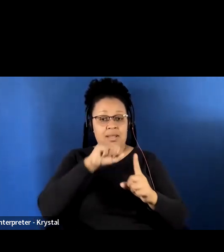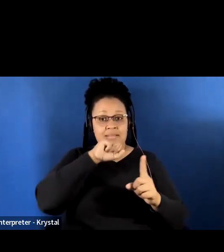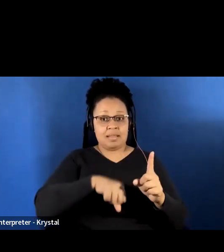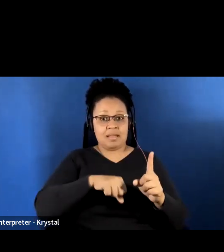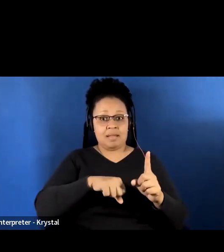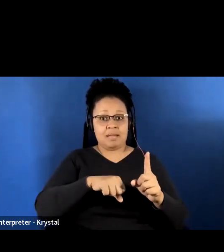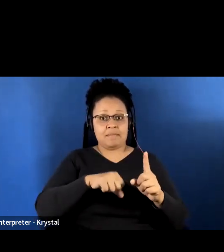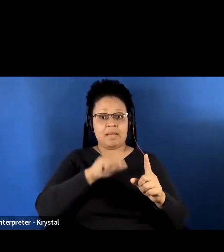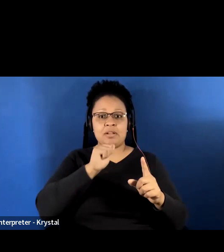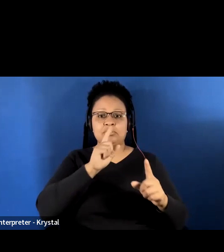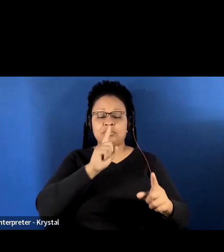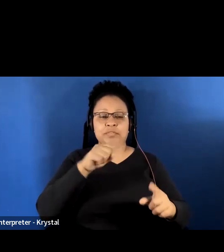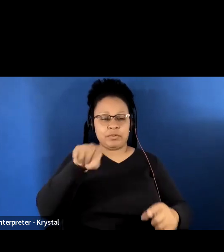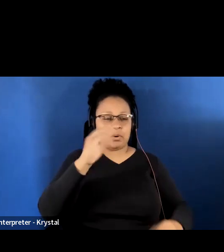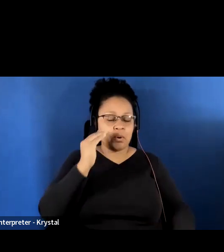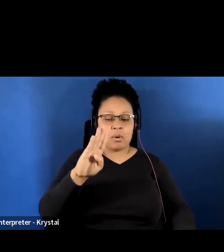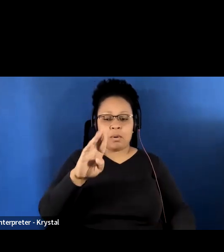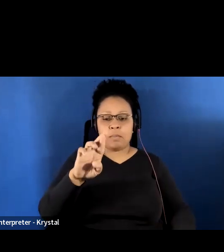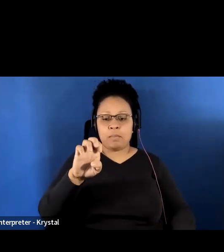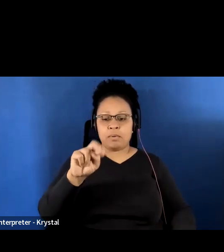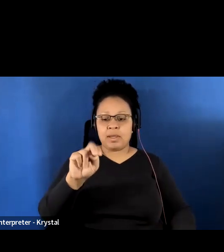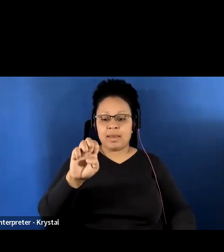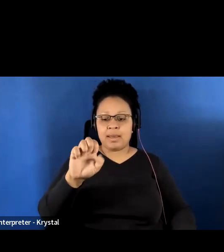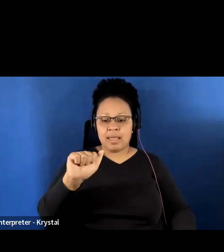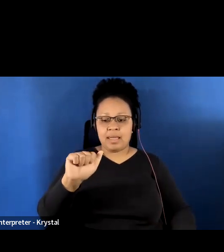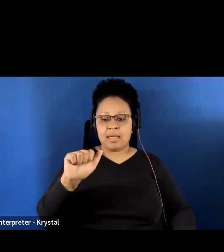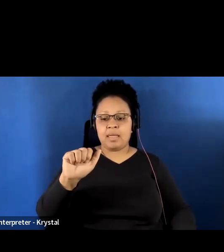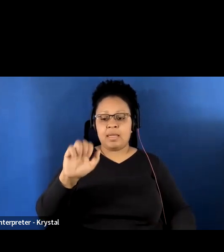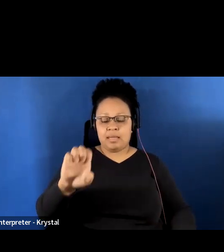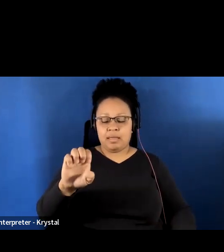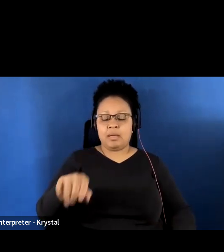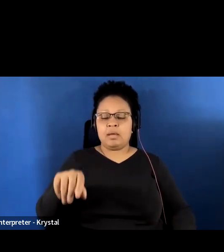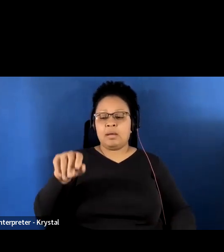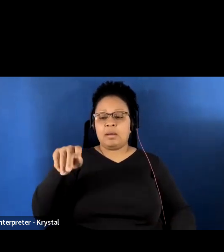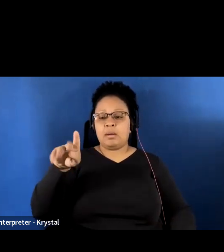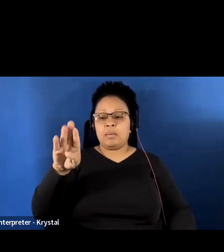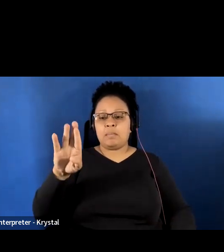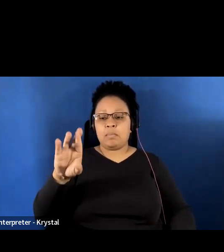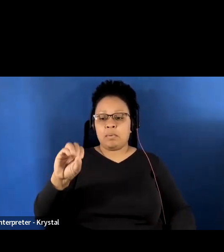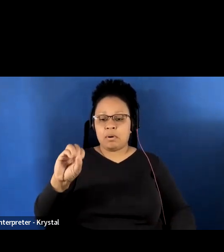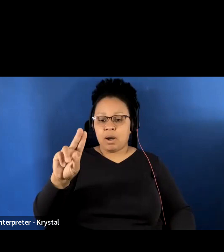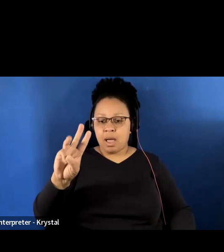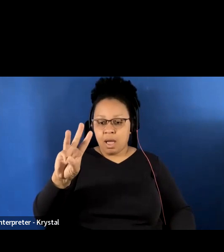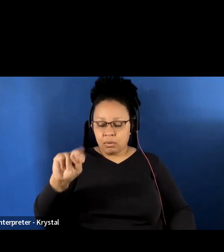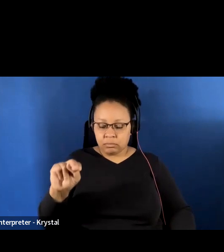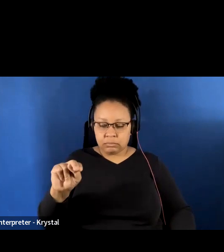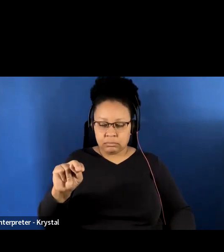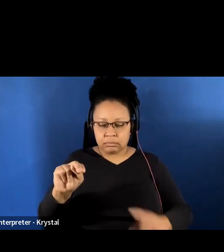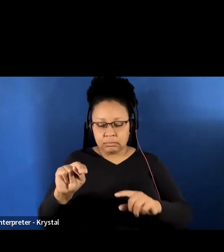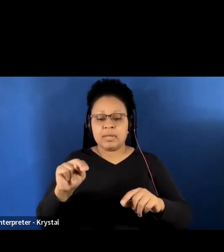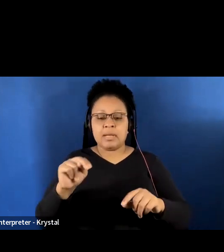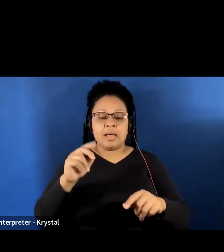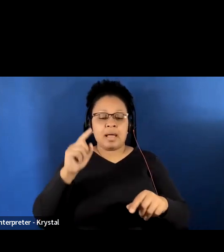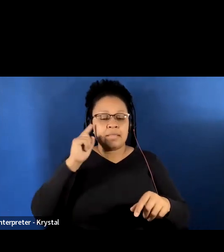Brene Brown fans out there, but she calls this time the great awkward. And I think that, at least from